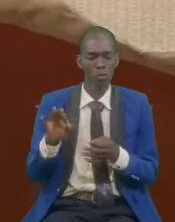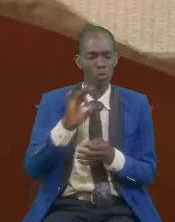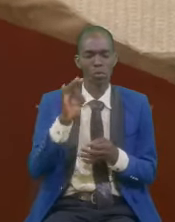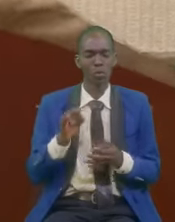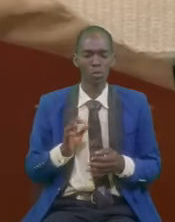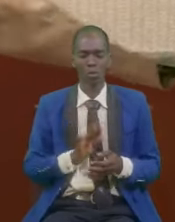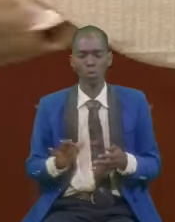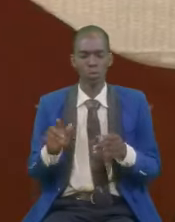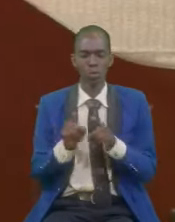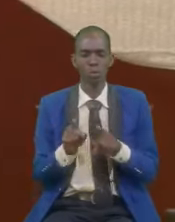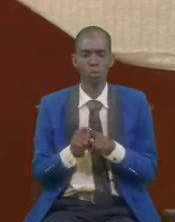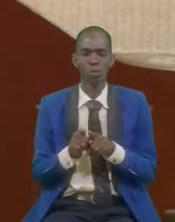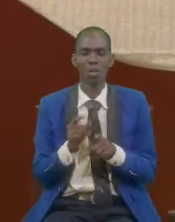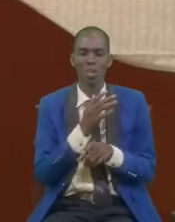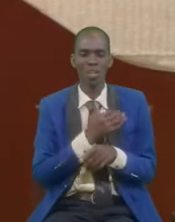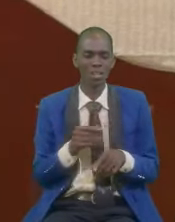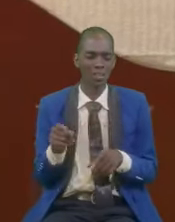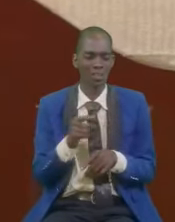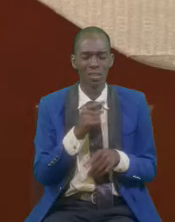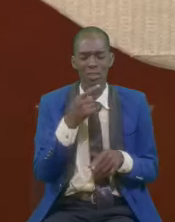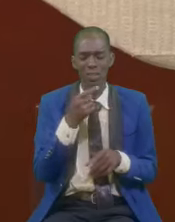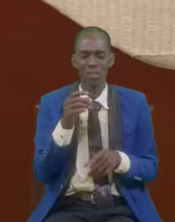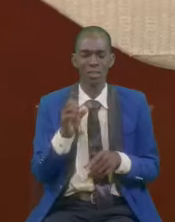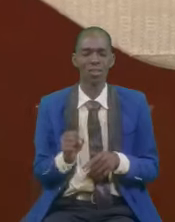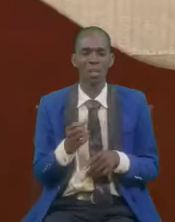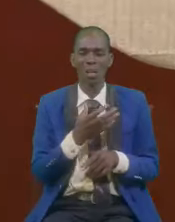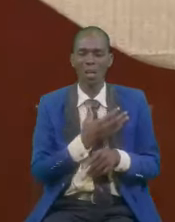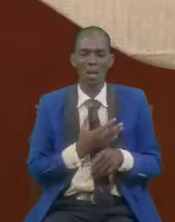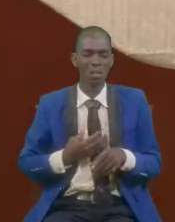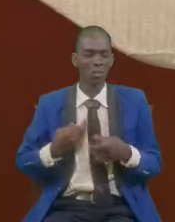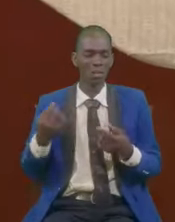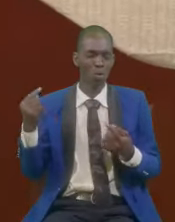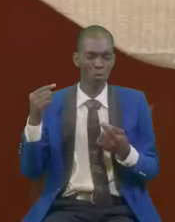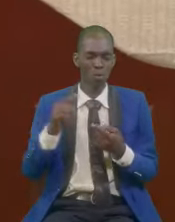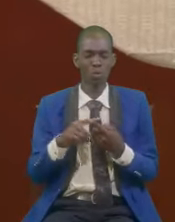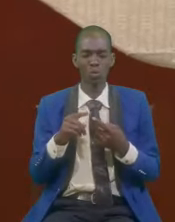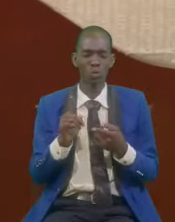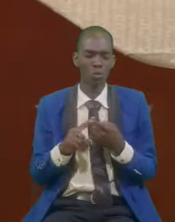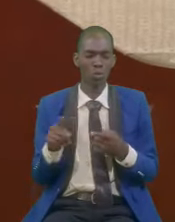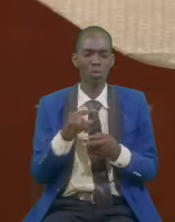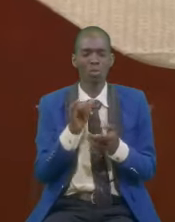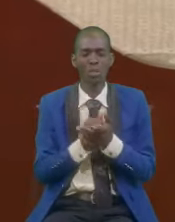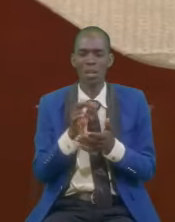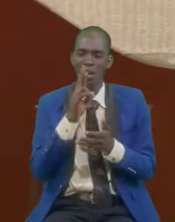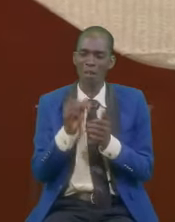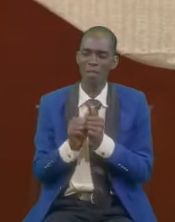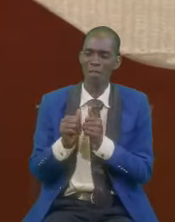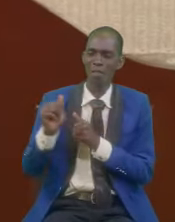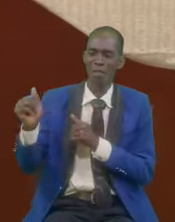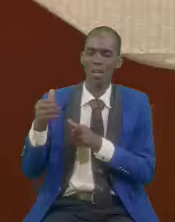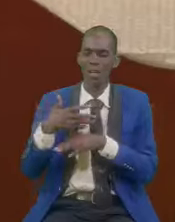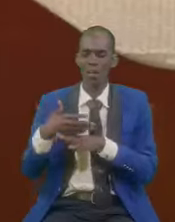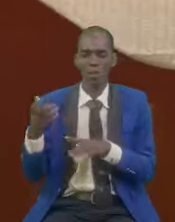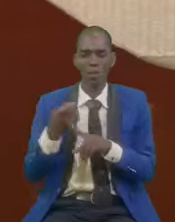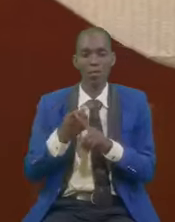their converts. And it says, and unto them that are far off, far away from